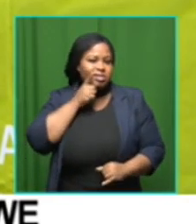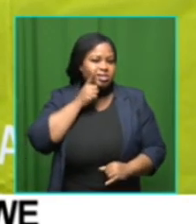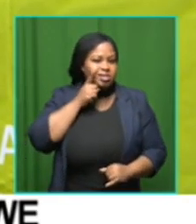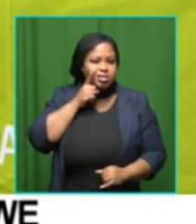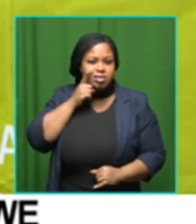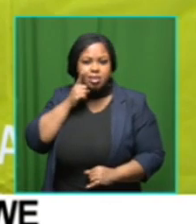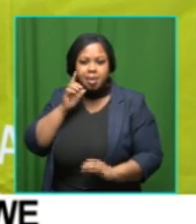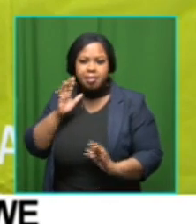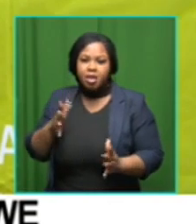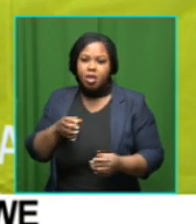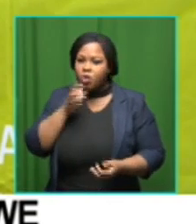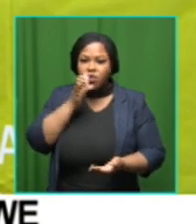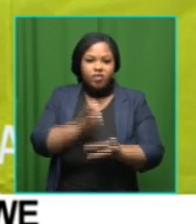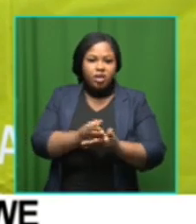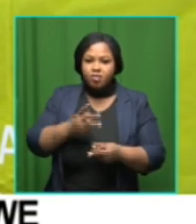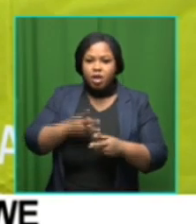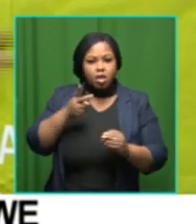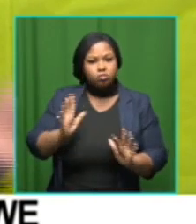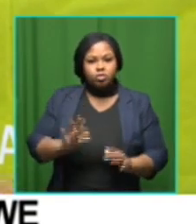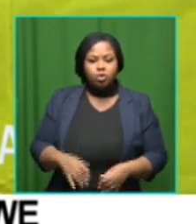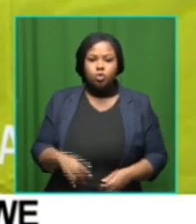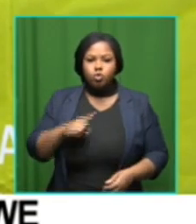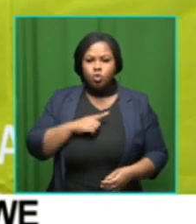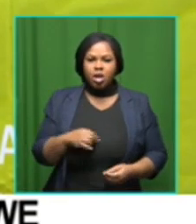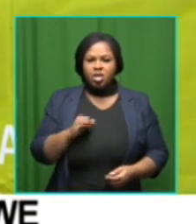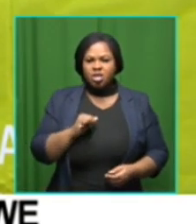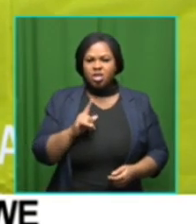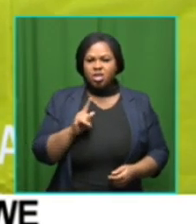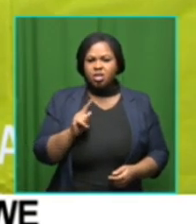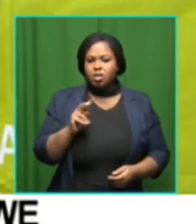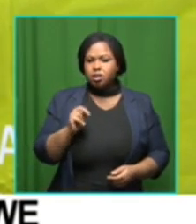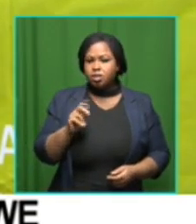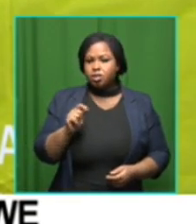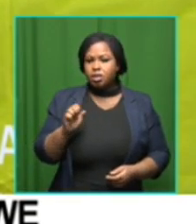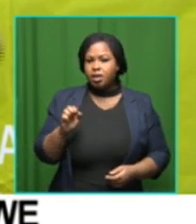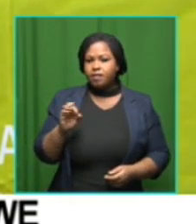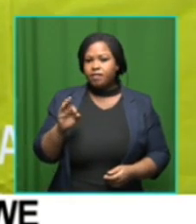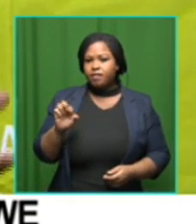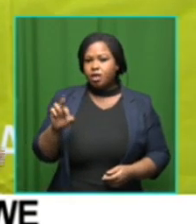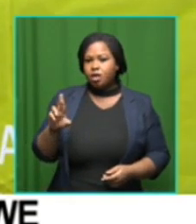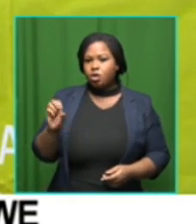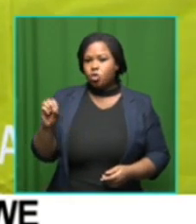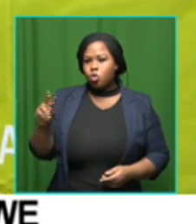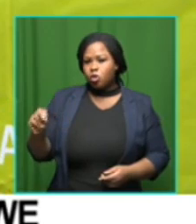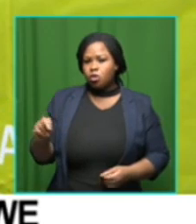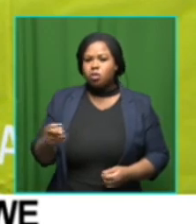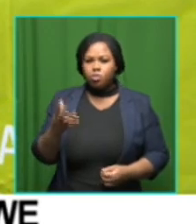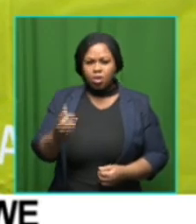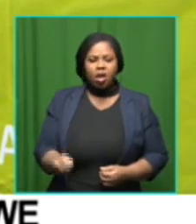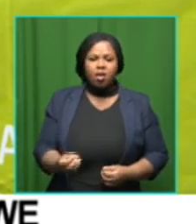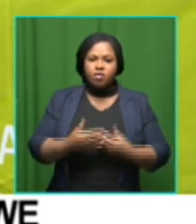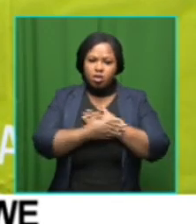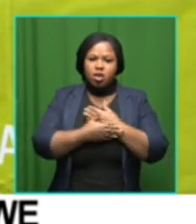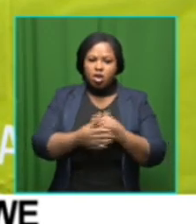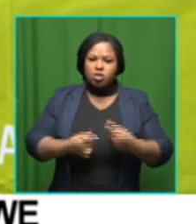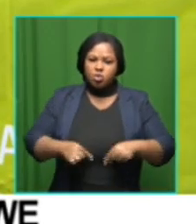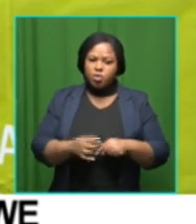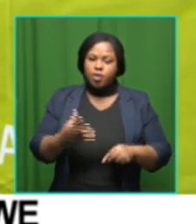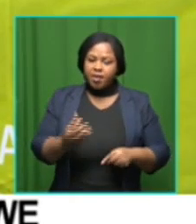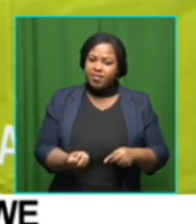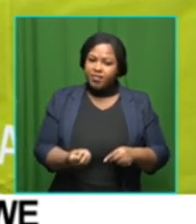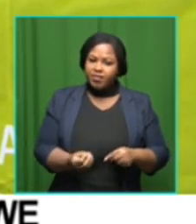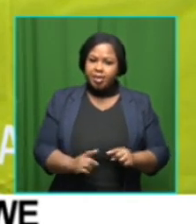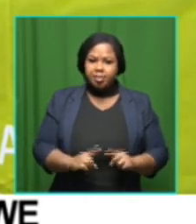trials. Interferon is something that we've got in the country. There are different formulations of interferon, and in this